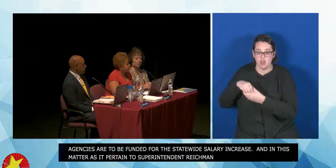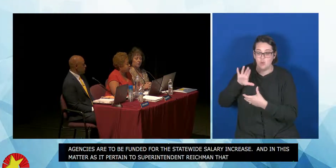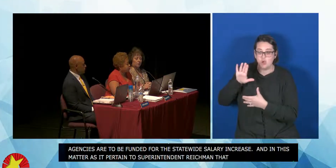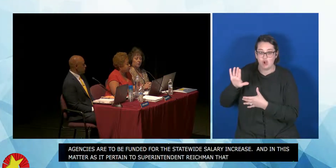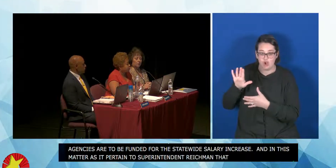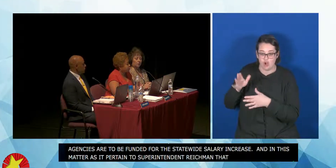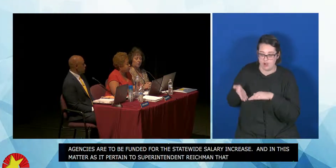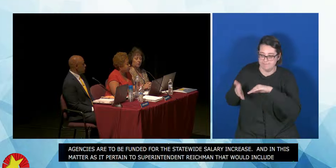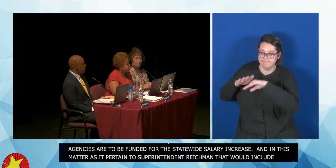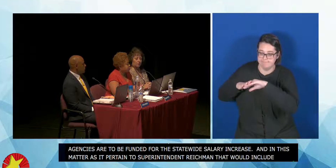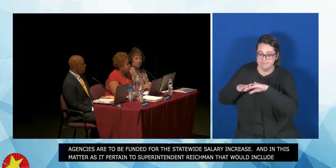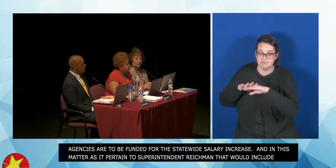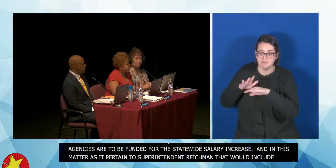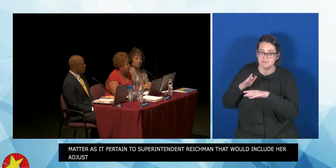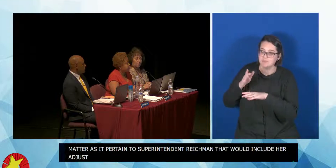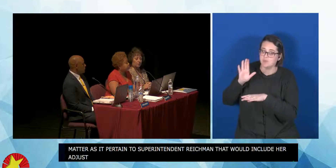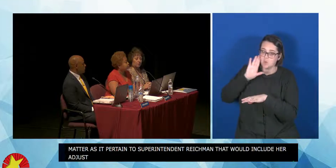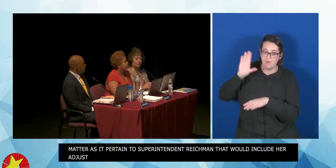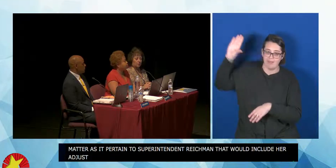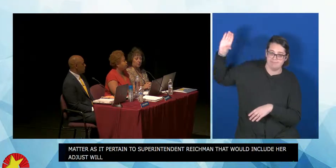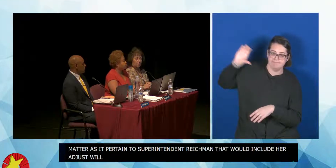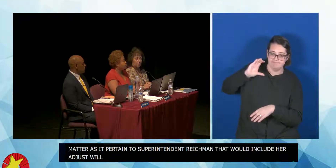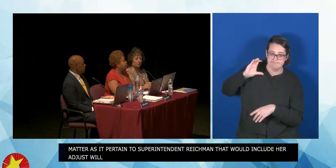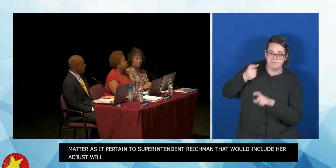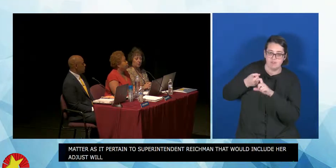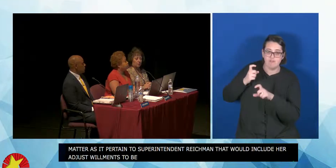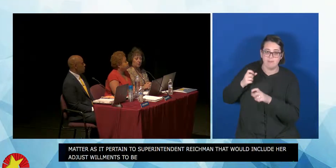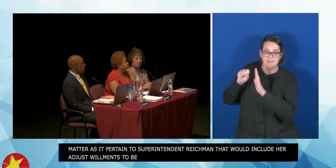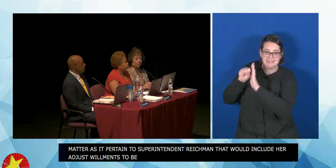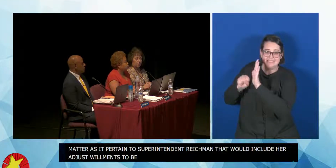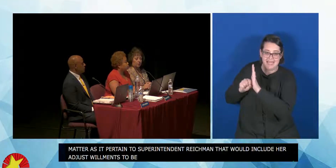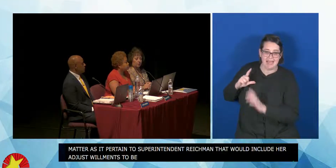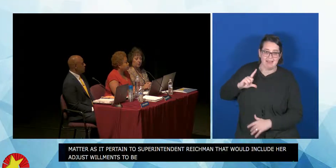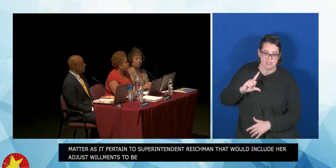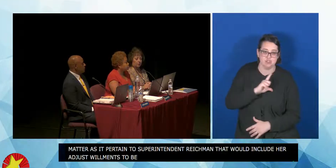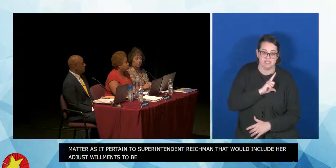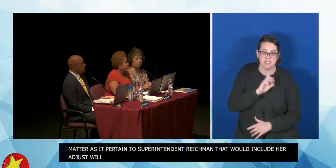be funded from the state legislature as well.